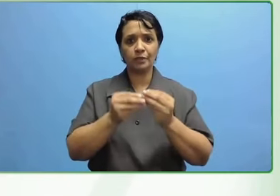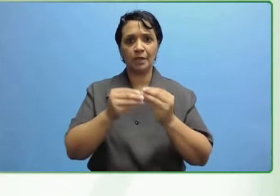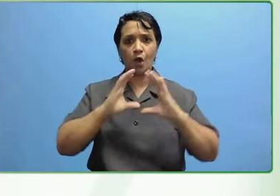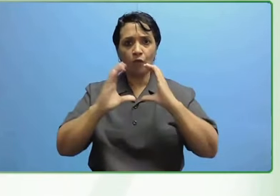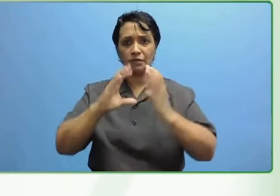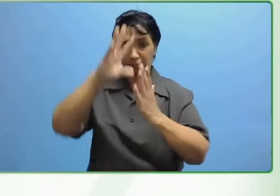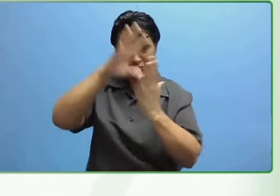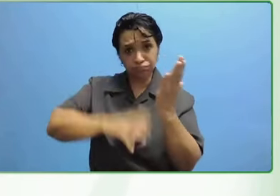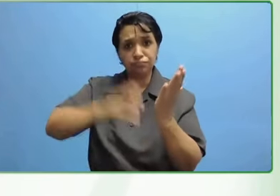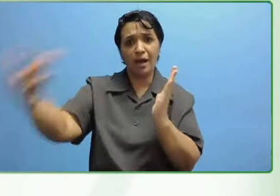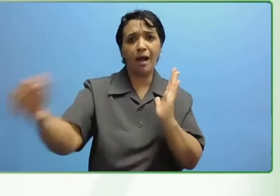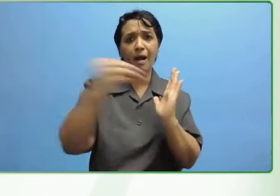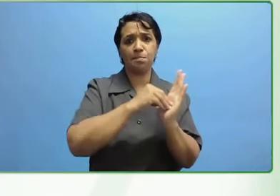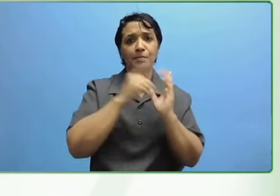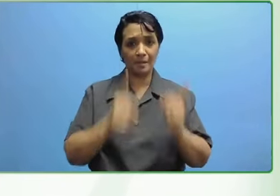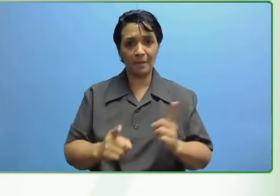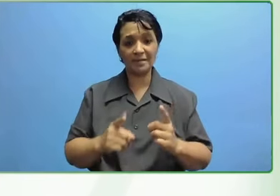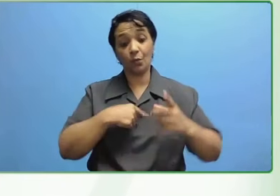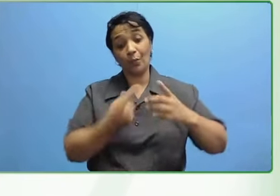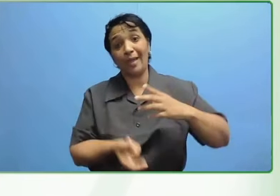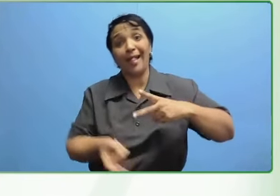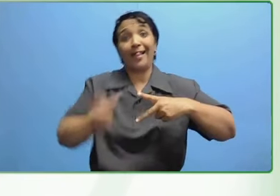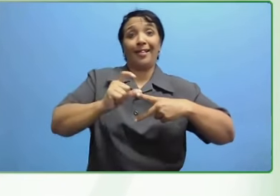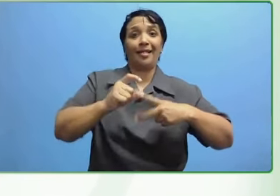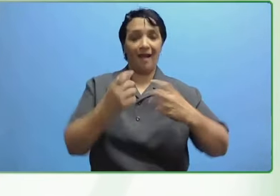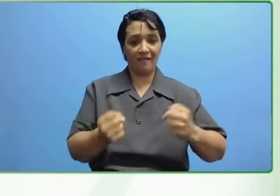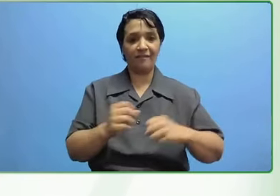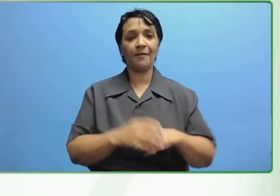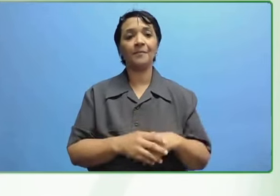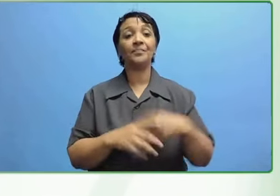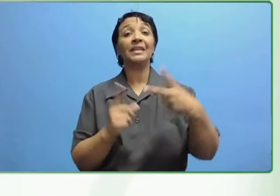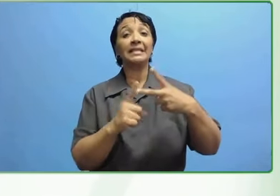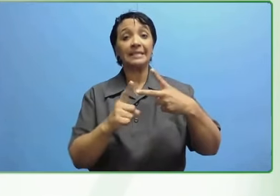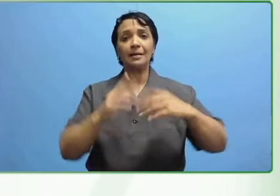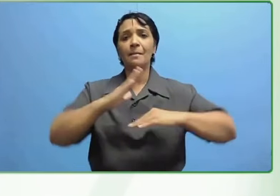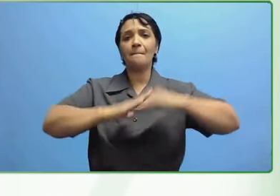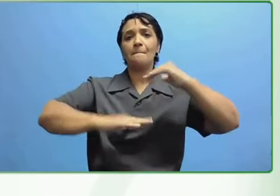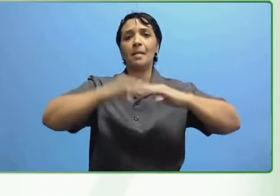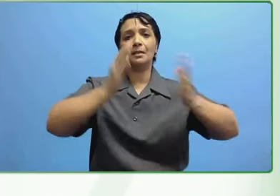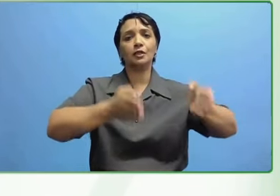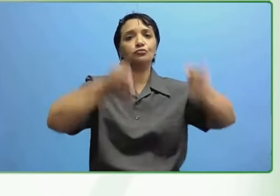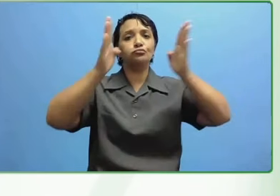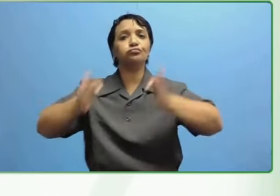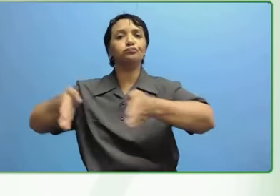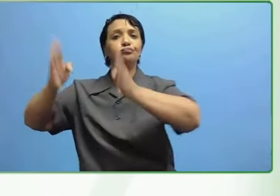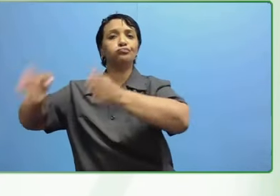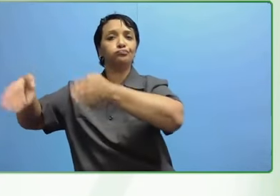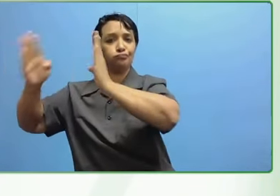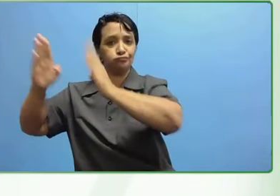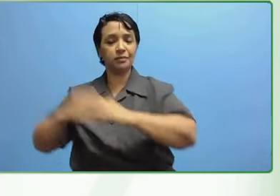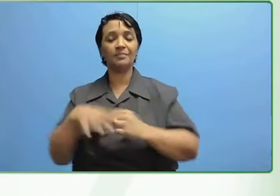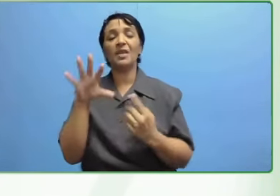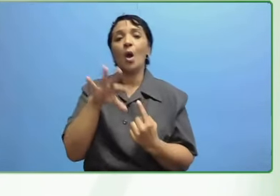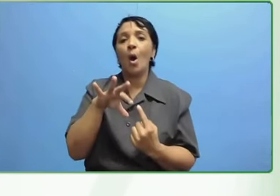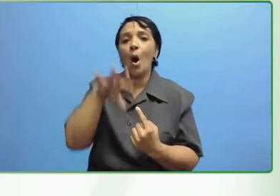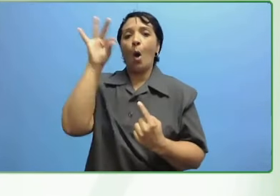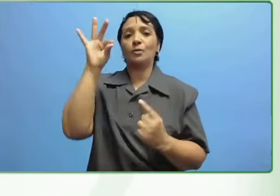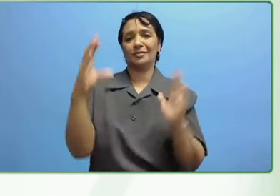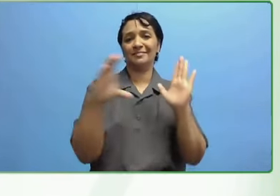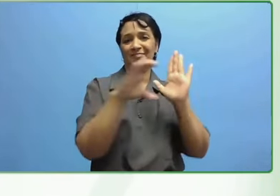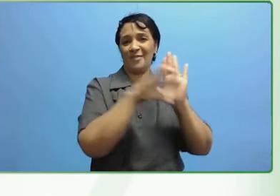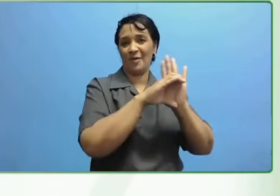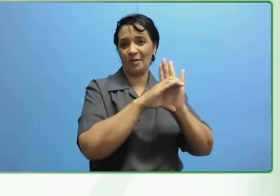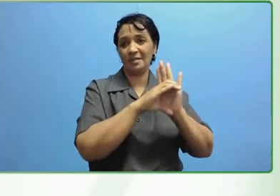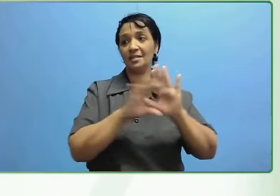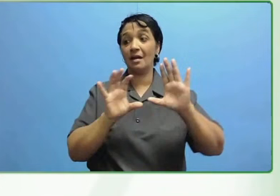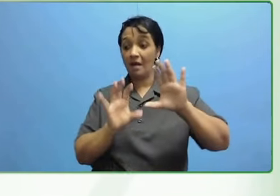is the first extra thing. And the second thing is about the built environment. There we have an optional clause. Why? Because member states are doing already a lot on the